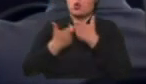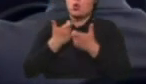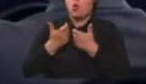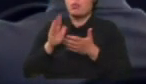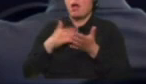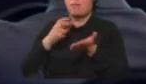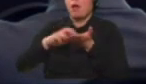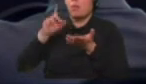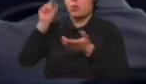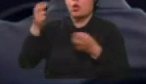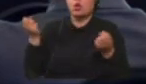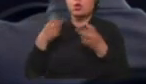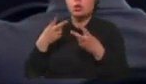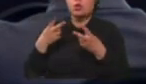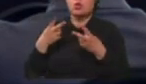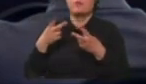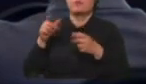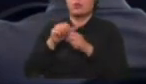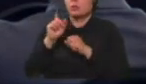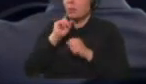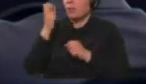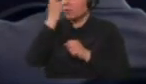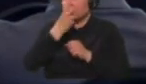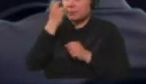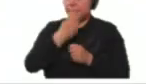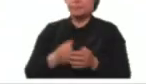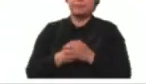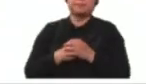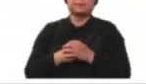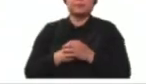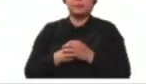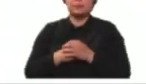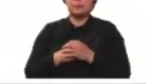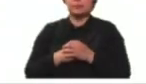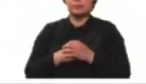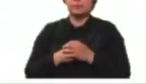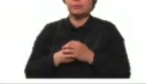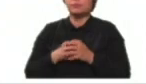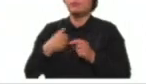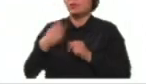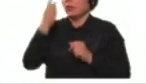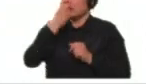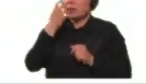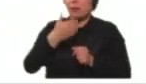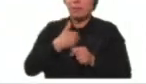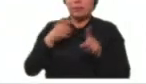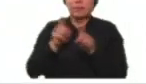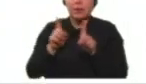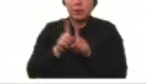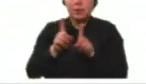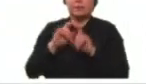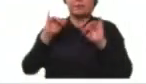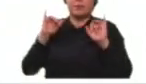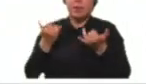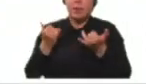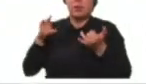but for me, it's absolutely fascinating. And I'm interested in also how this all connects to residential